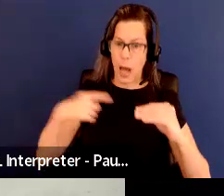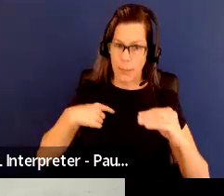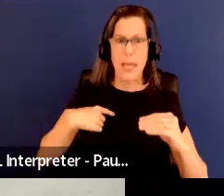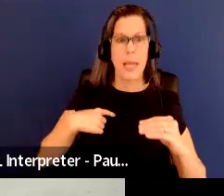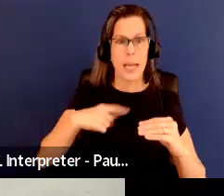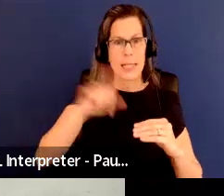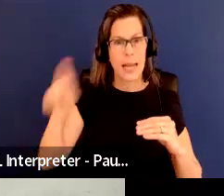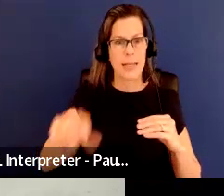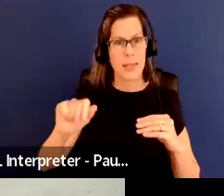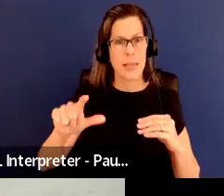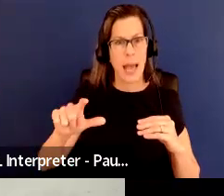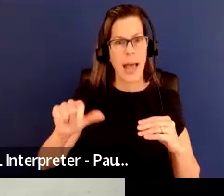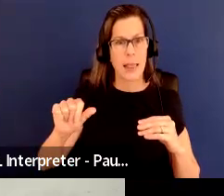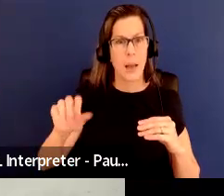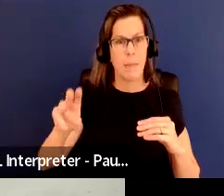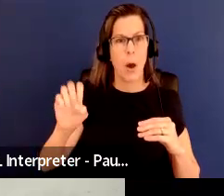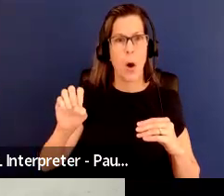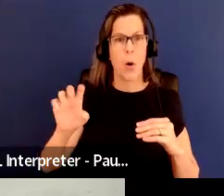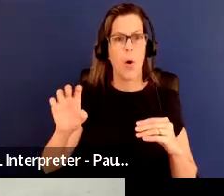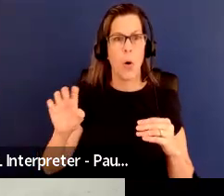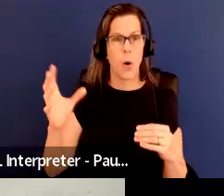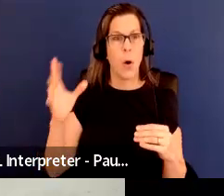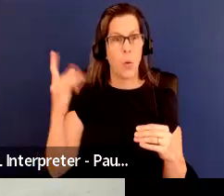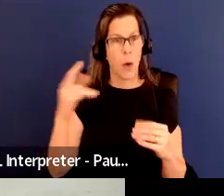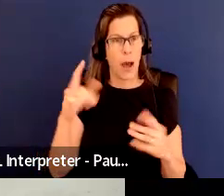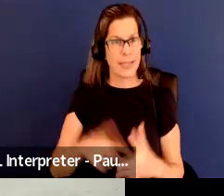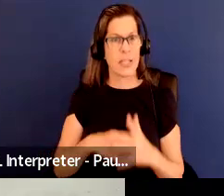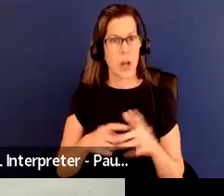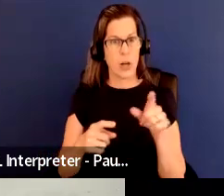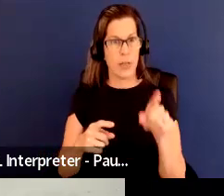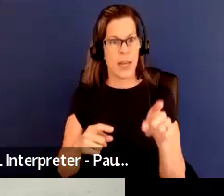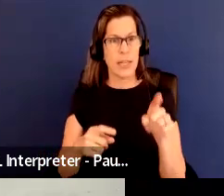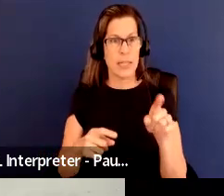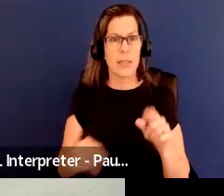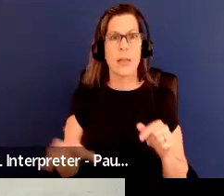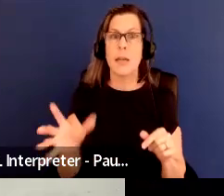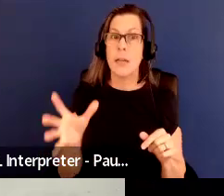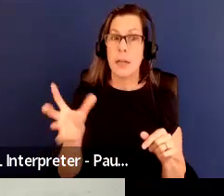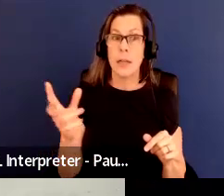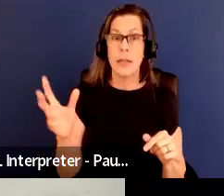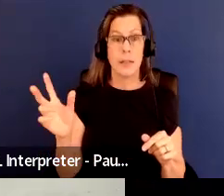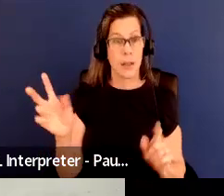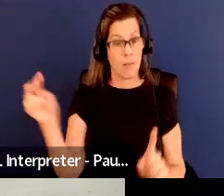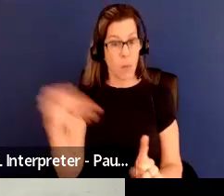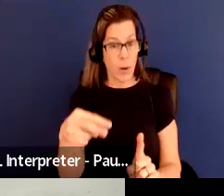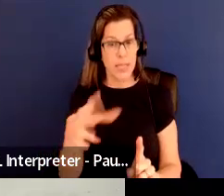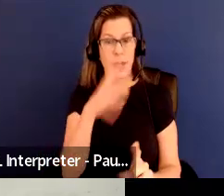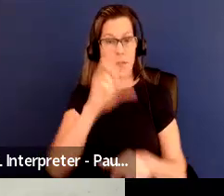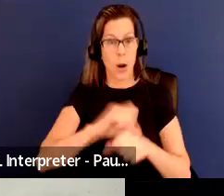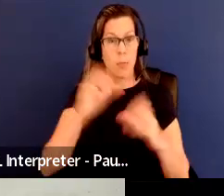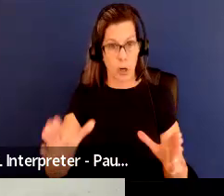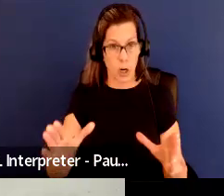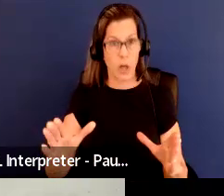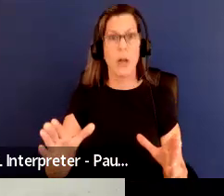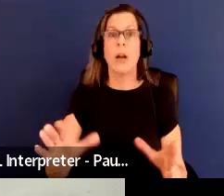And you know why they started Radio Cadena, the voice of the farm worker. With the aid of staff and volunteers, they opened in